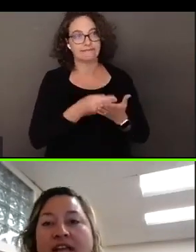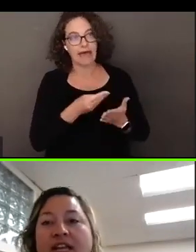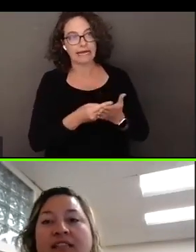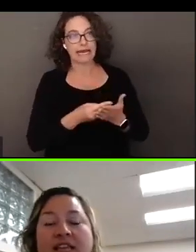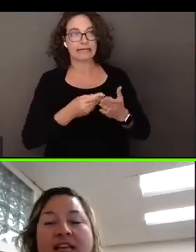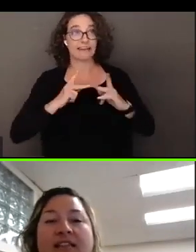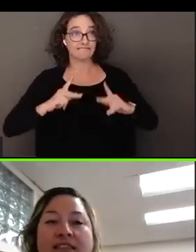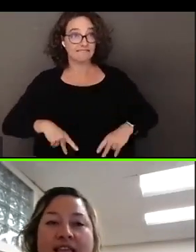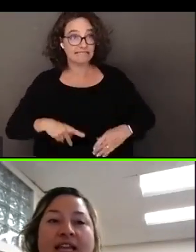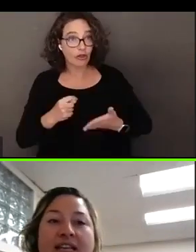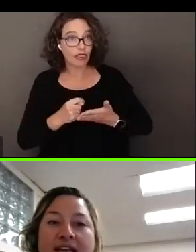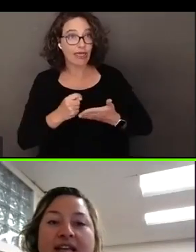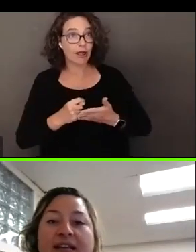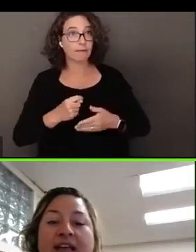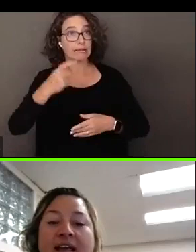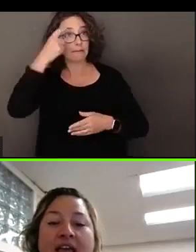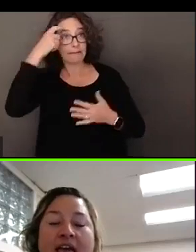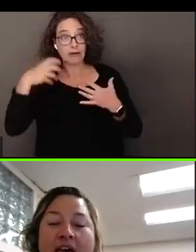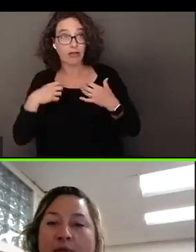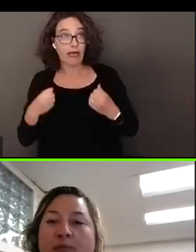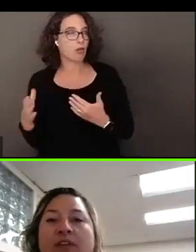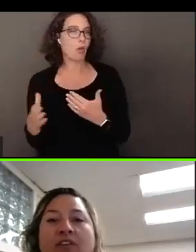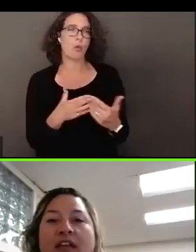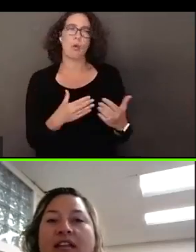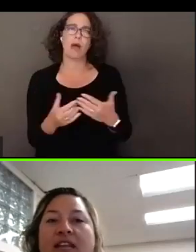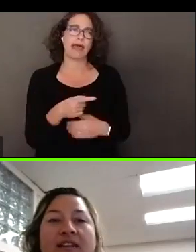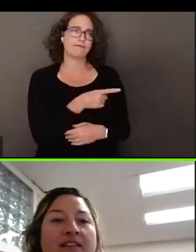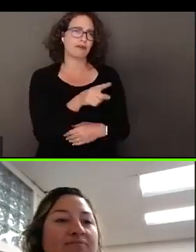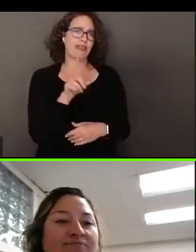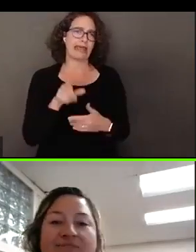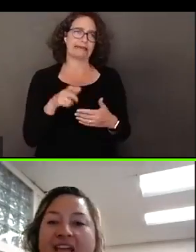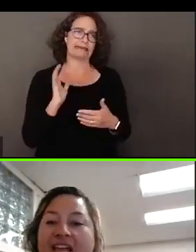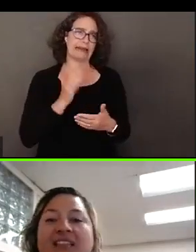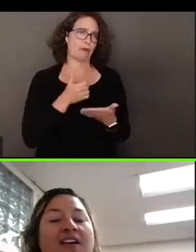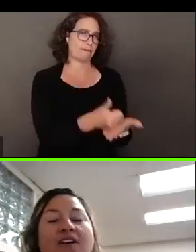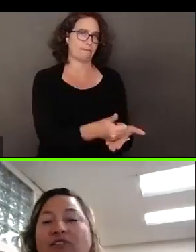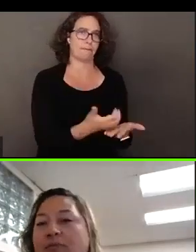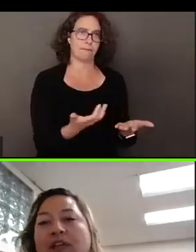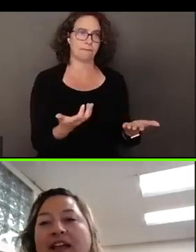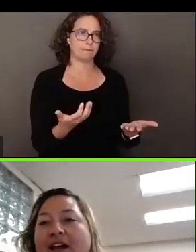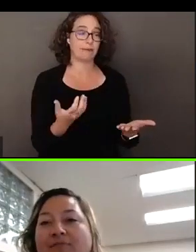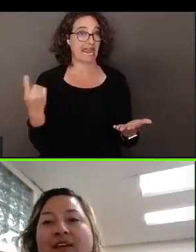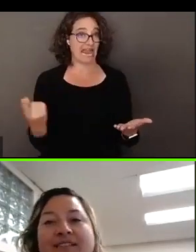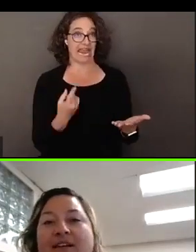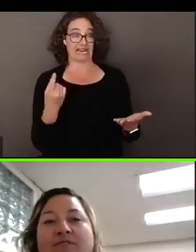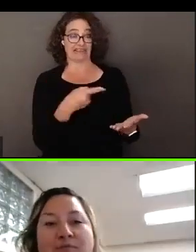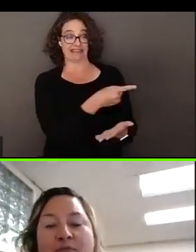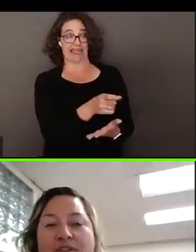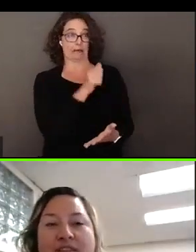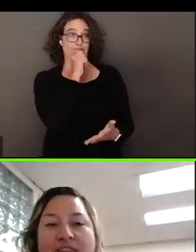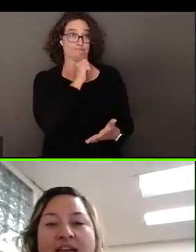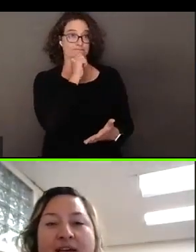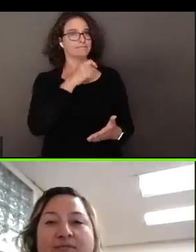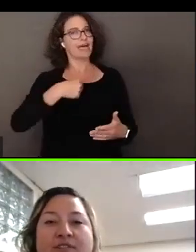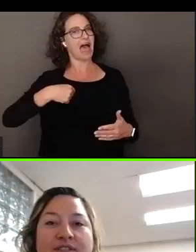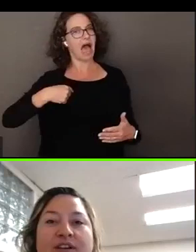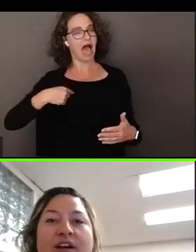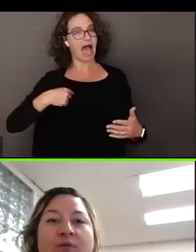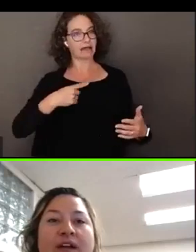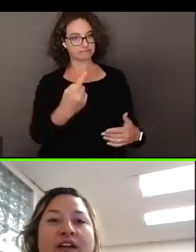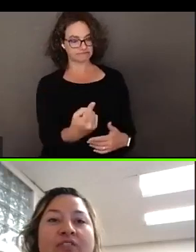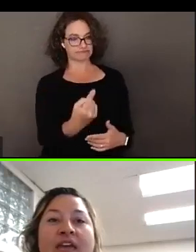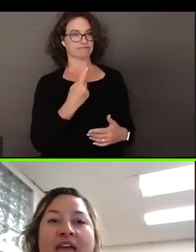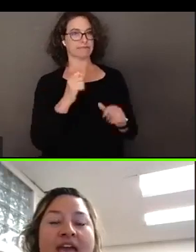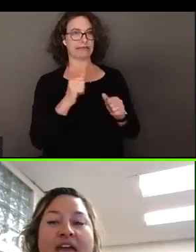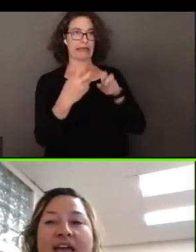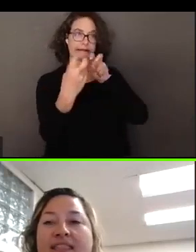mental health, anything that they need help with, anything on their plate. I'm that sounding board that they come to